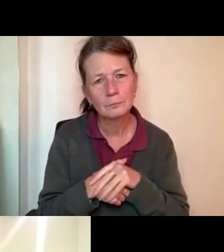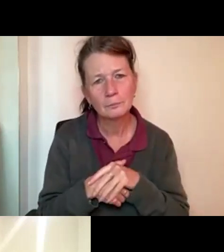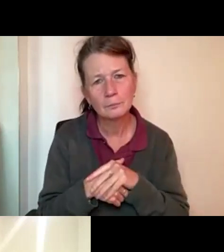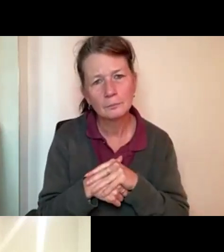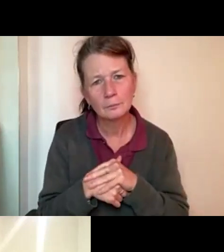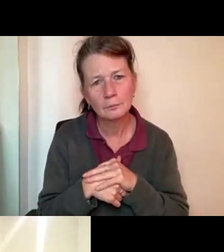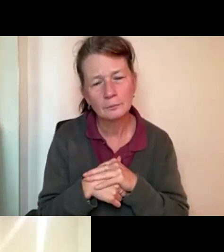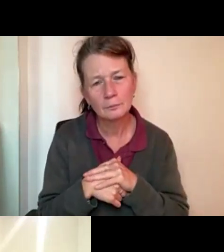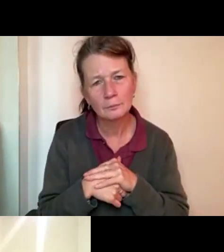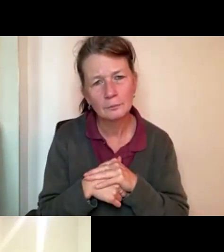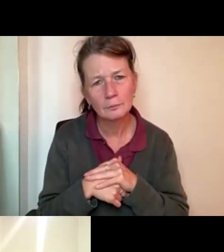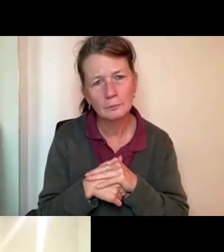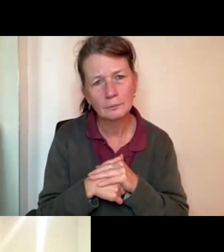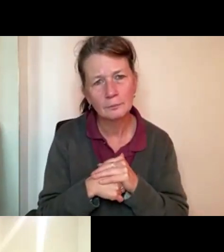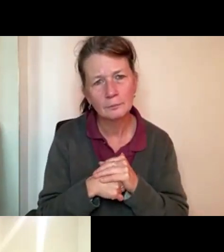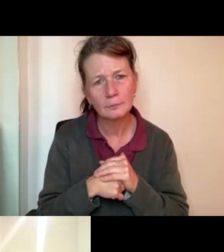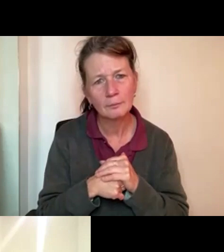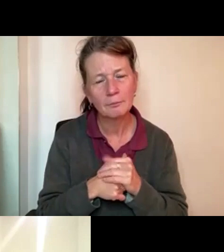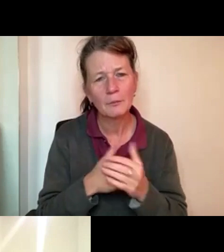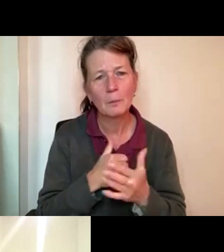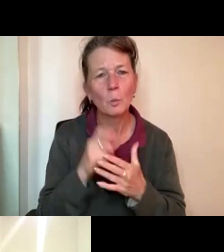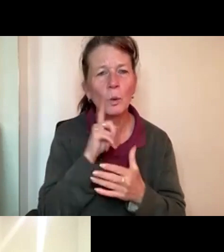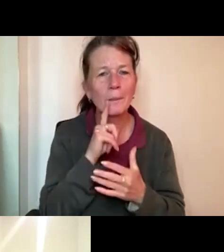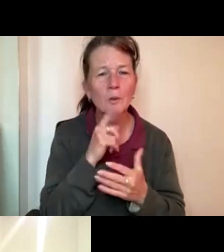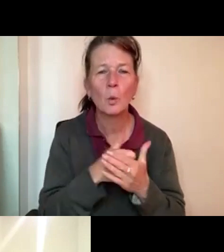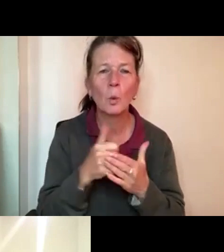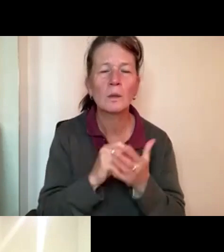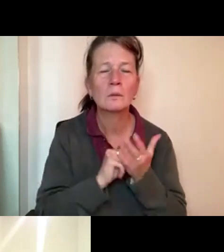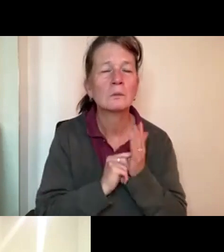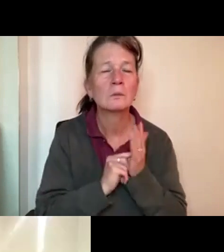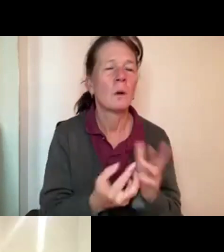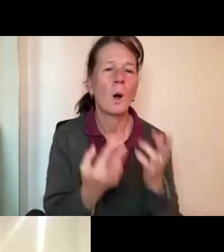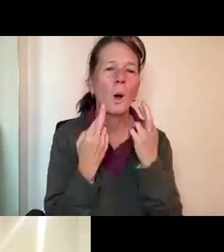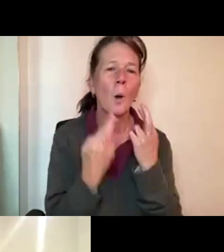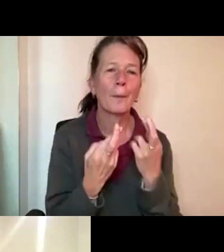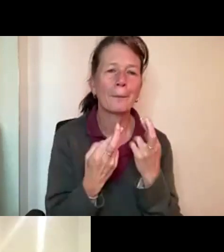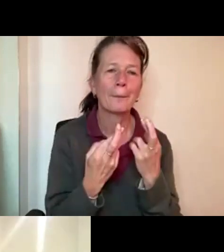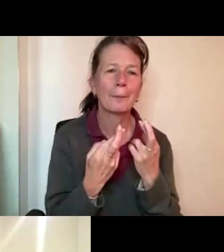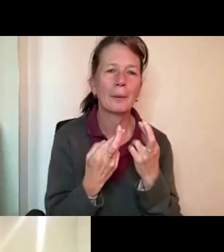this source of hope, and being this fertile